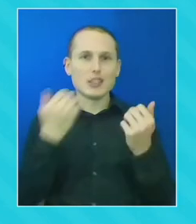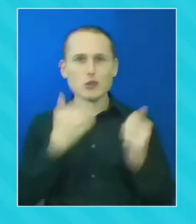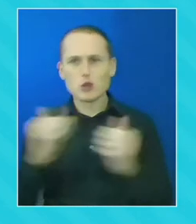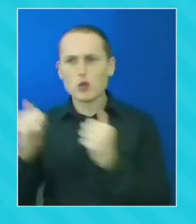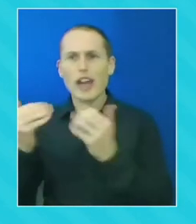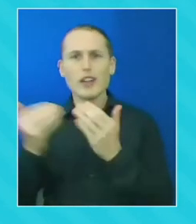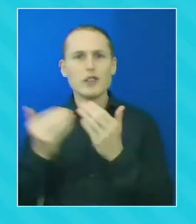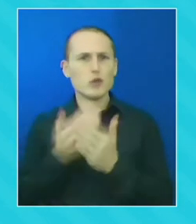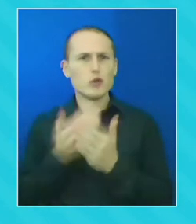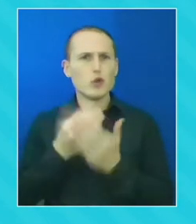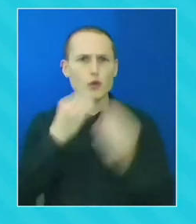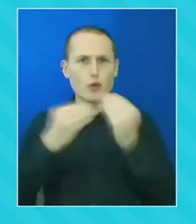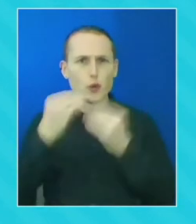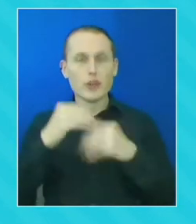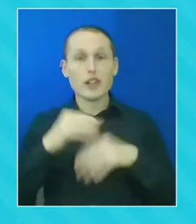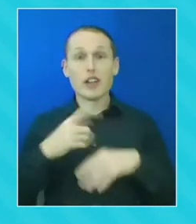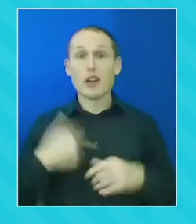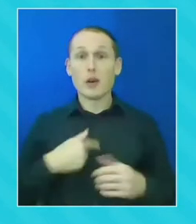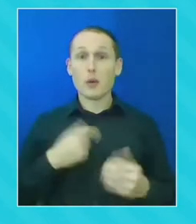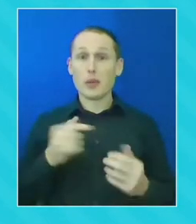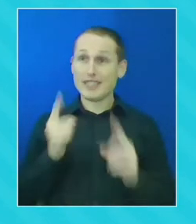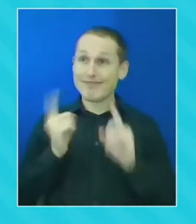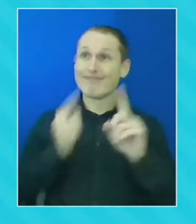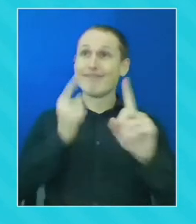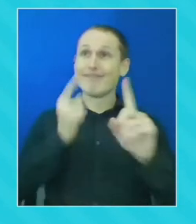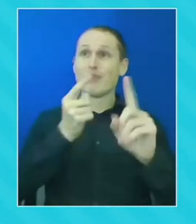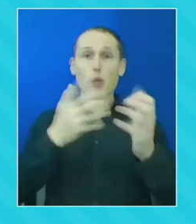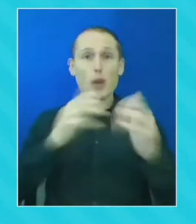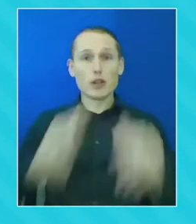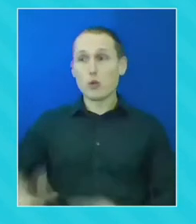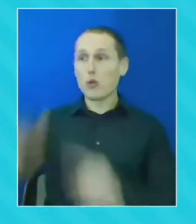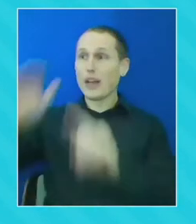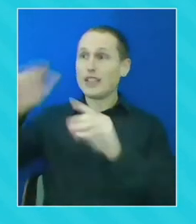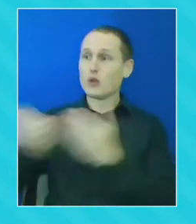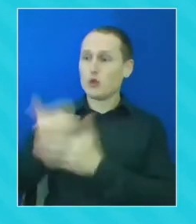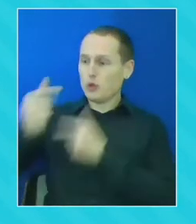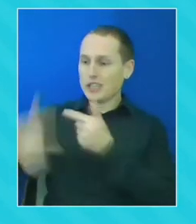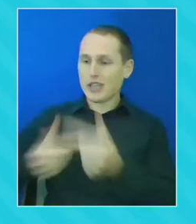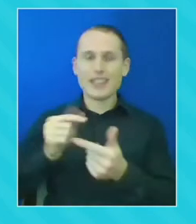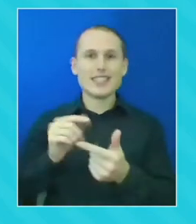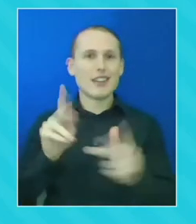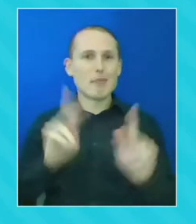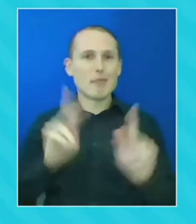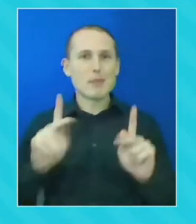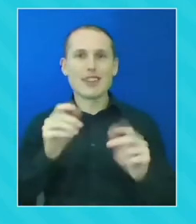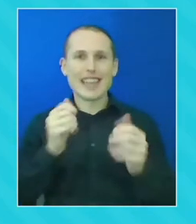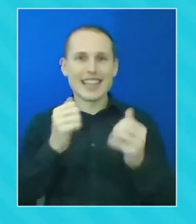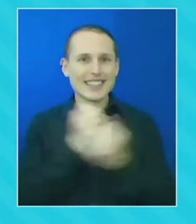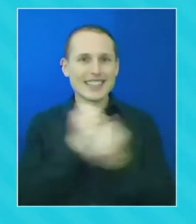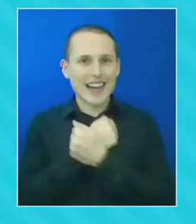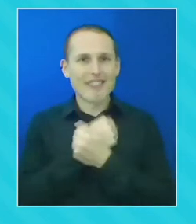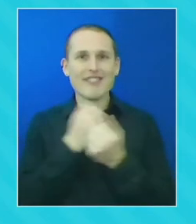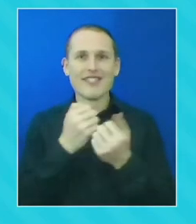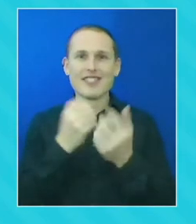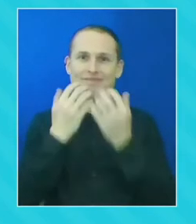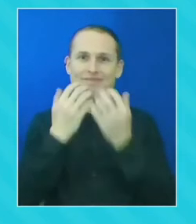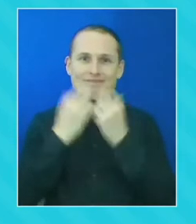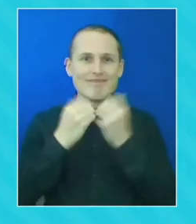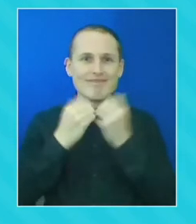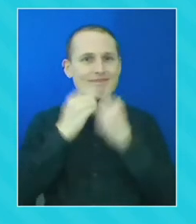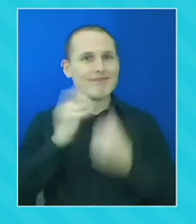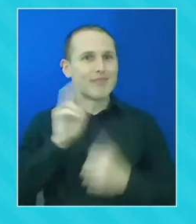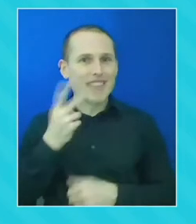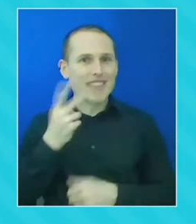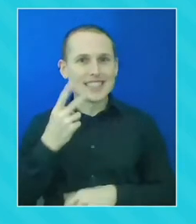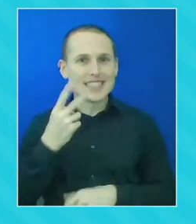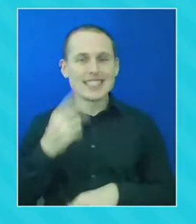raise a generation of veggie lovers. Our goal is to go upstream and transform policy, improve education,